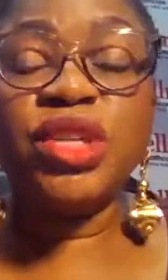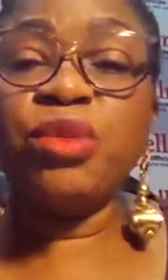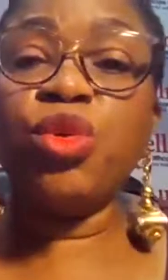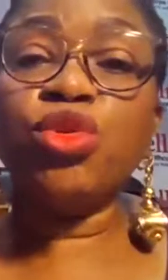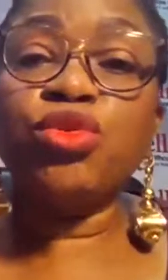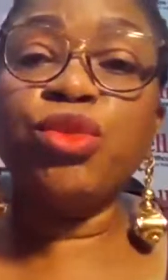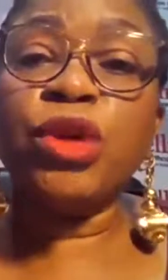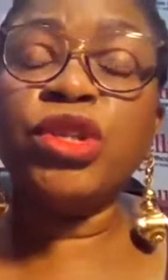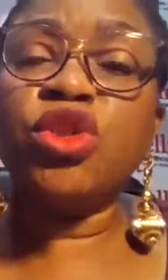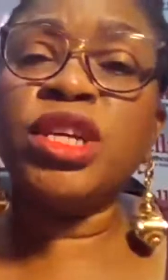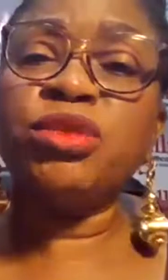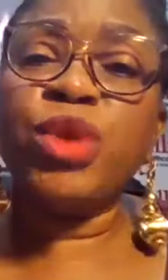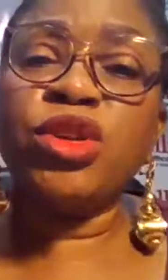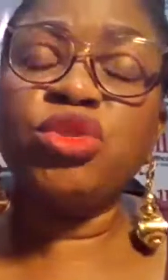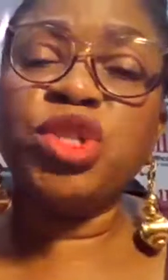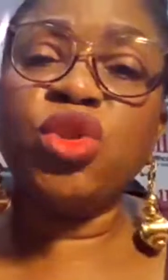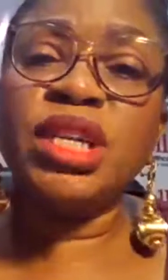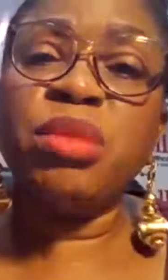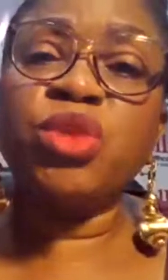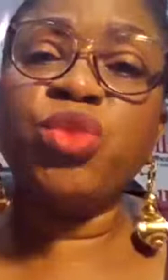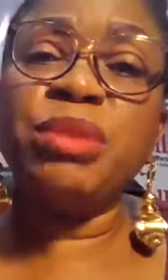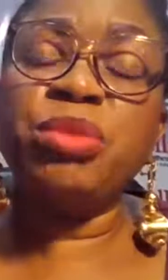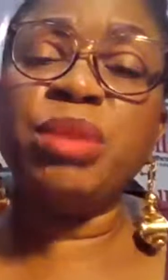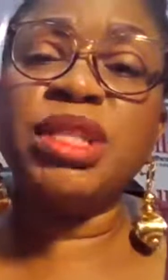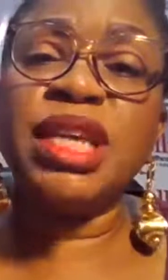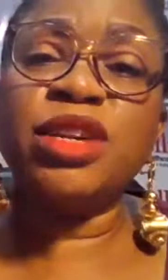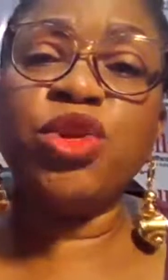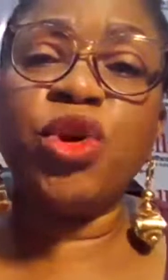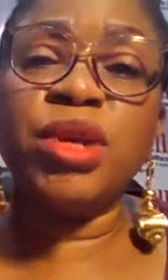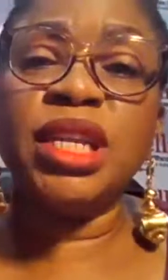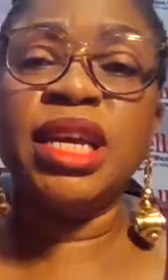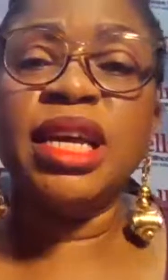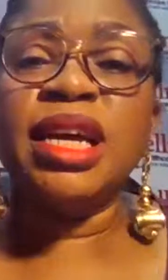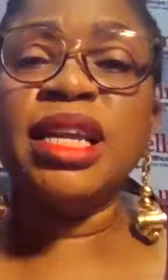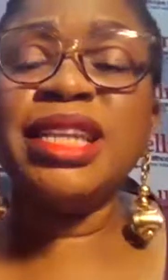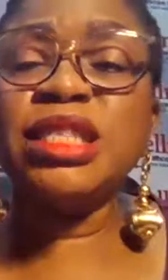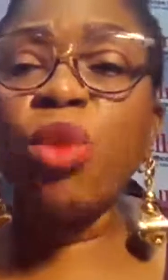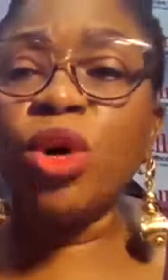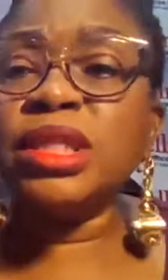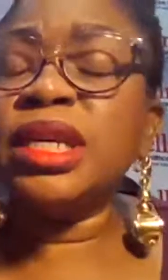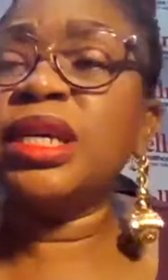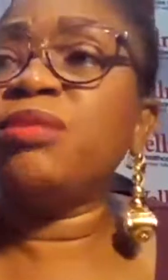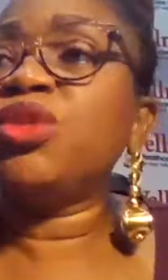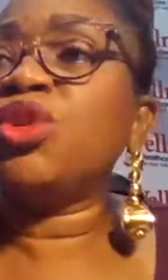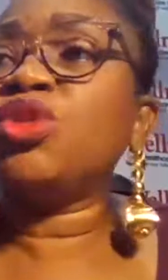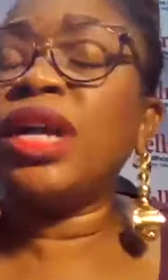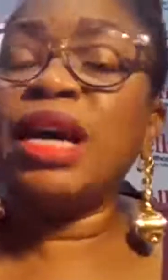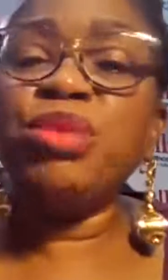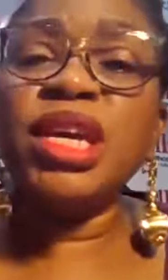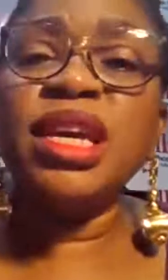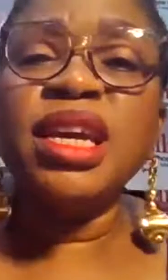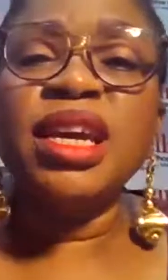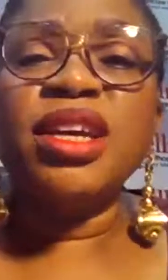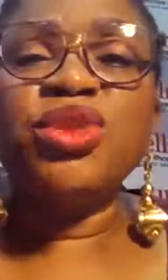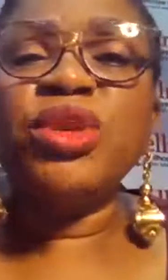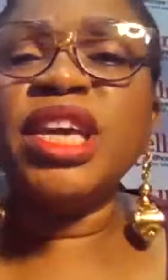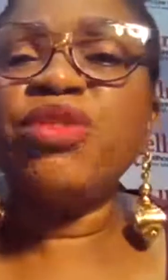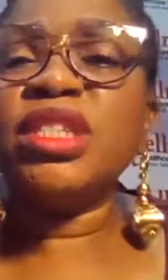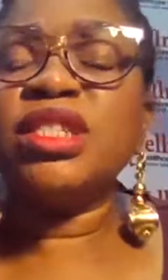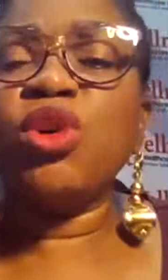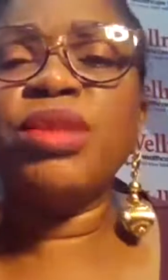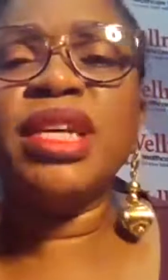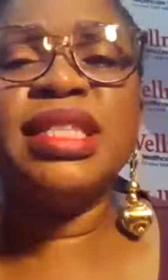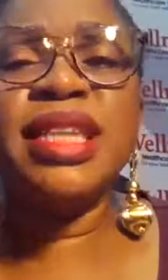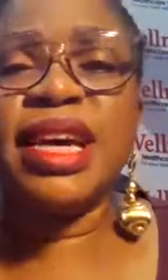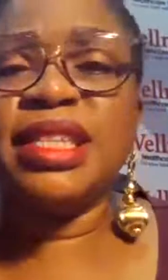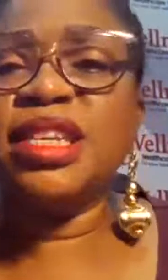So today we're going to be talking about when the babies are not coming. Last month, Dr. Alabi, gave